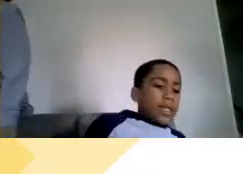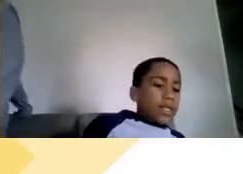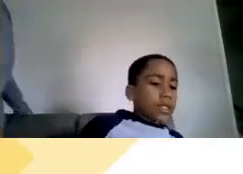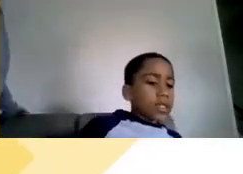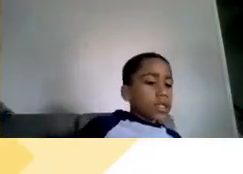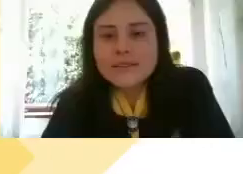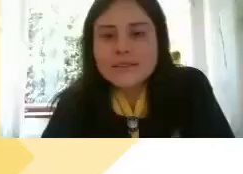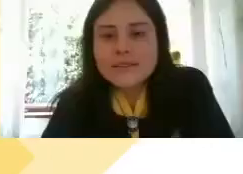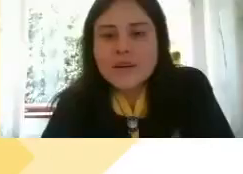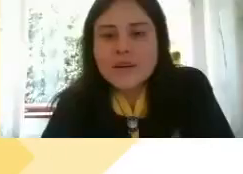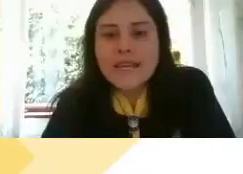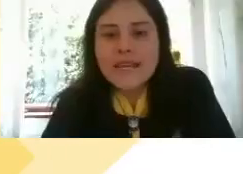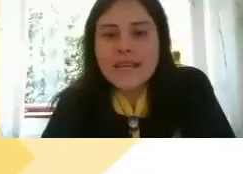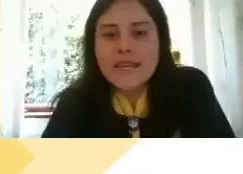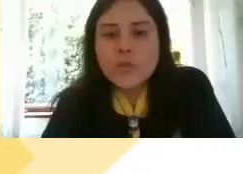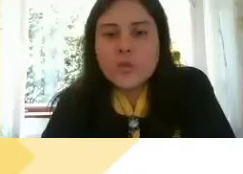signlanguageforum.com, BSL,